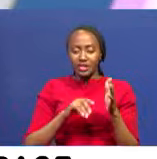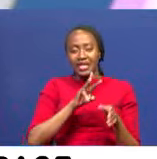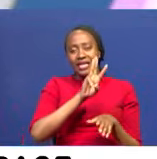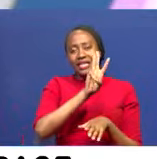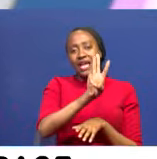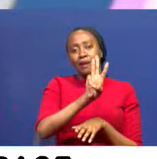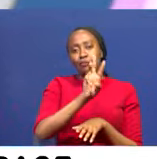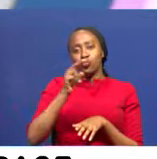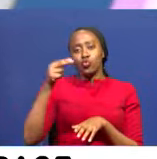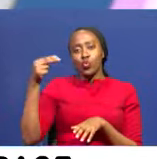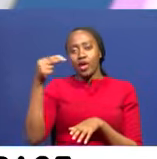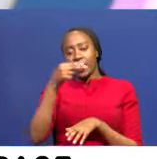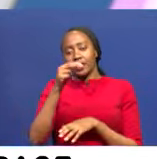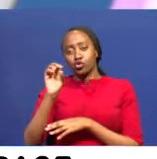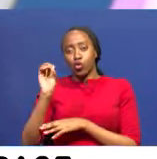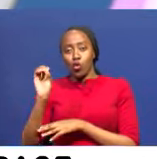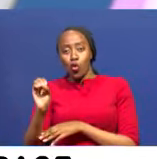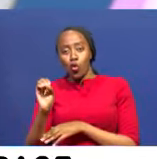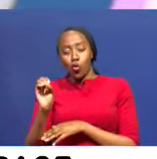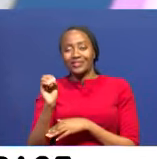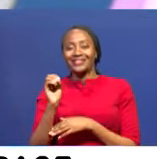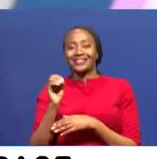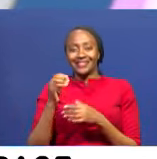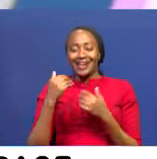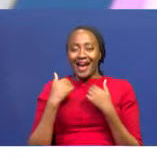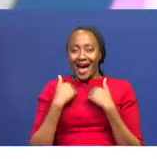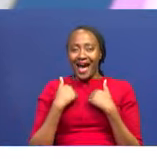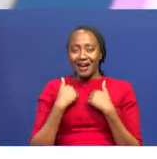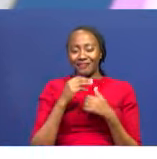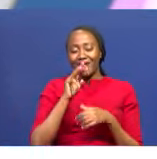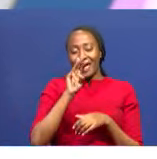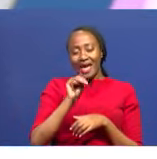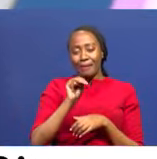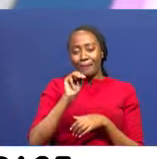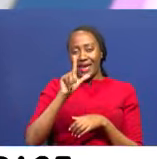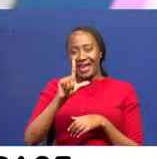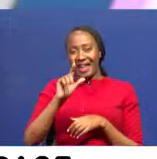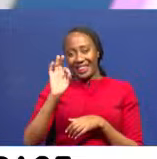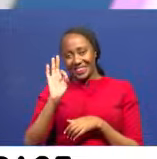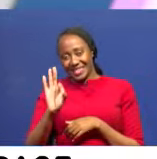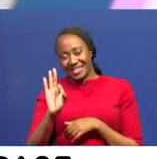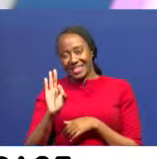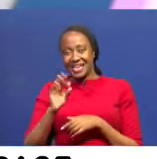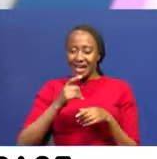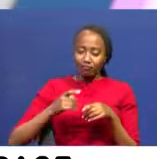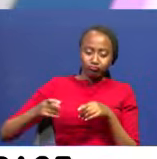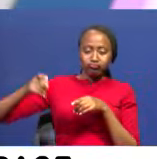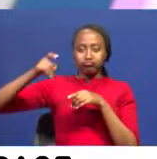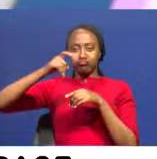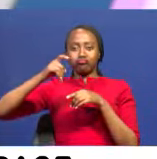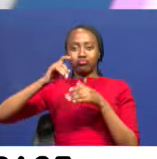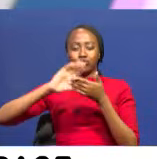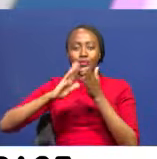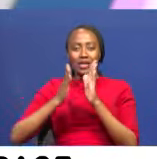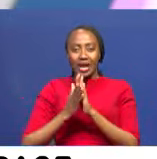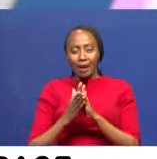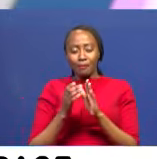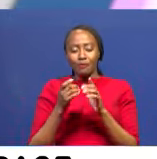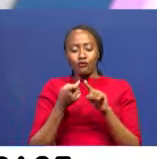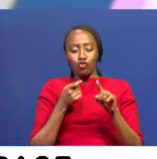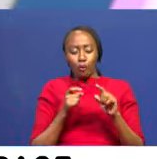WHO ML3 status. So WHO ML3 is now upgrading us as a country from a